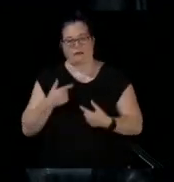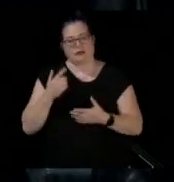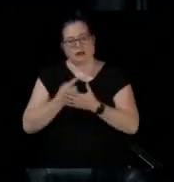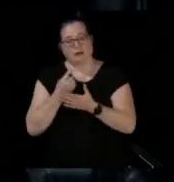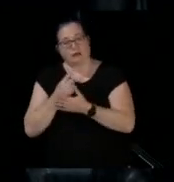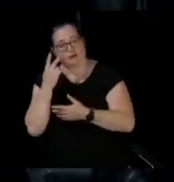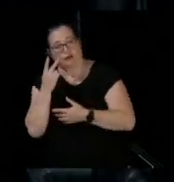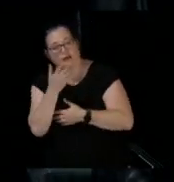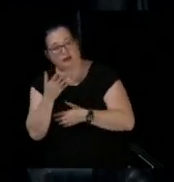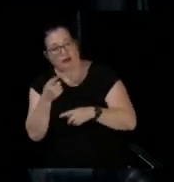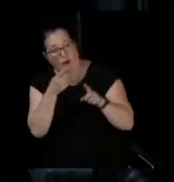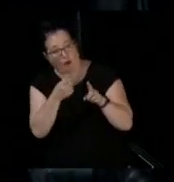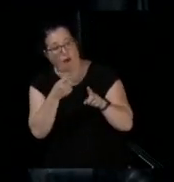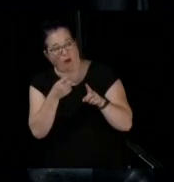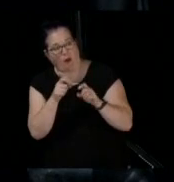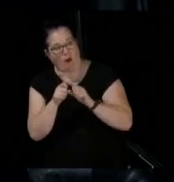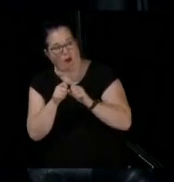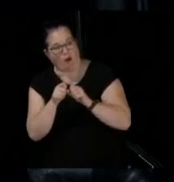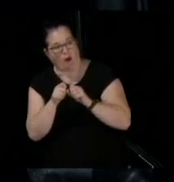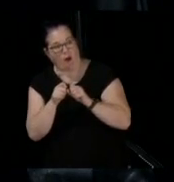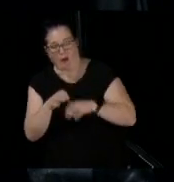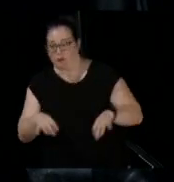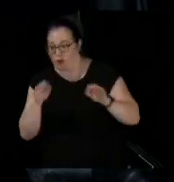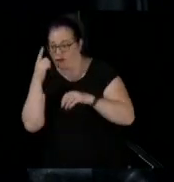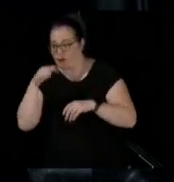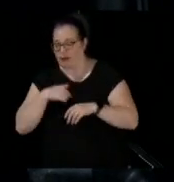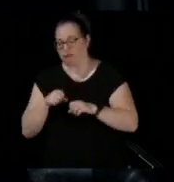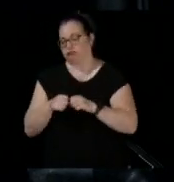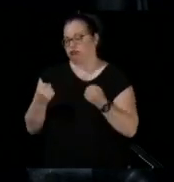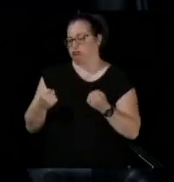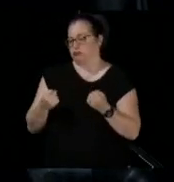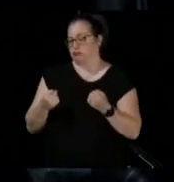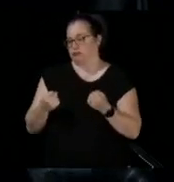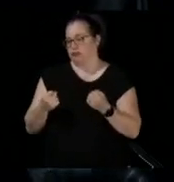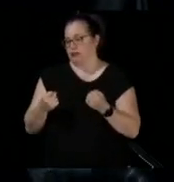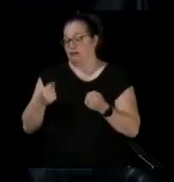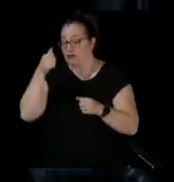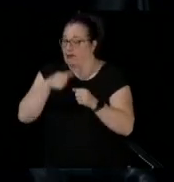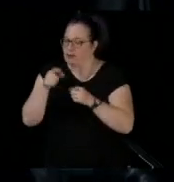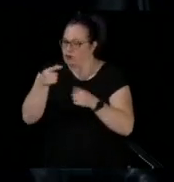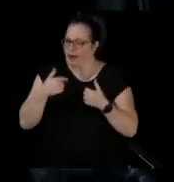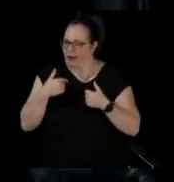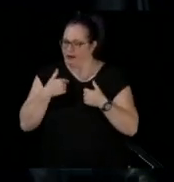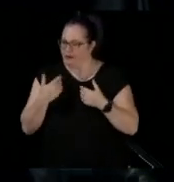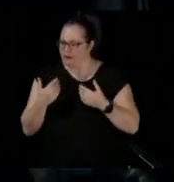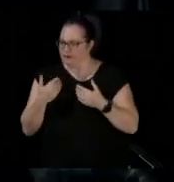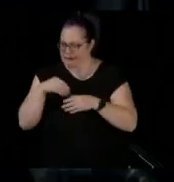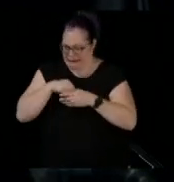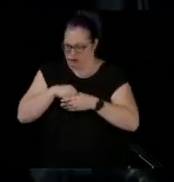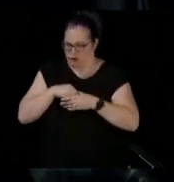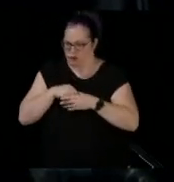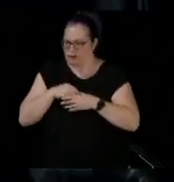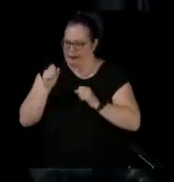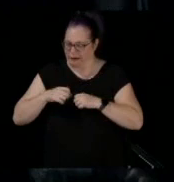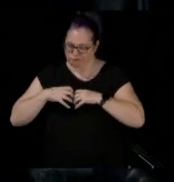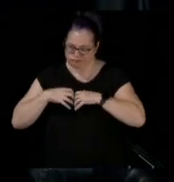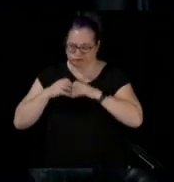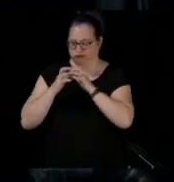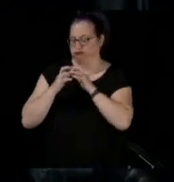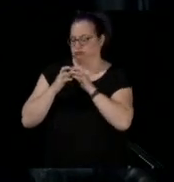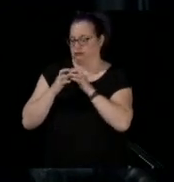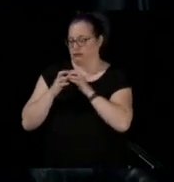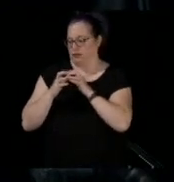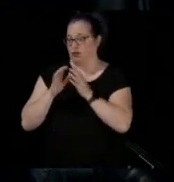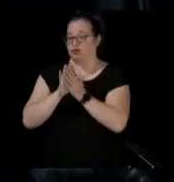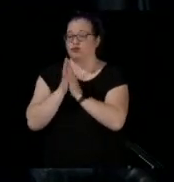to you broken. Remember that you have what it takes to build them up. You have what it takes to